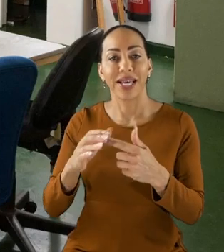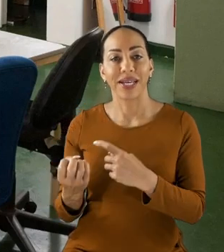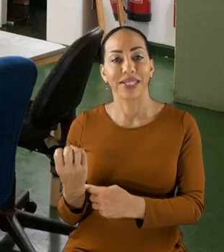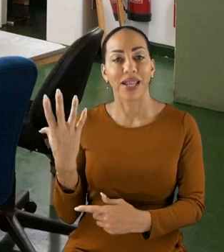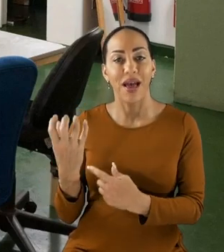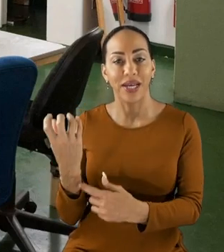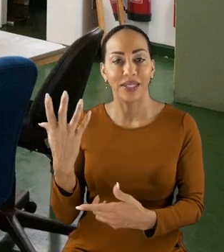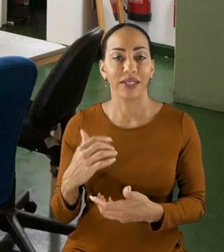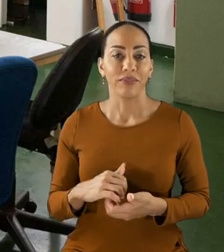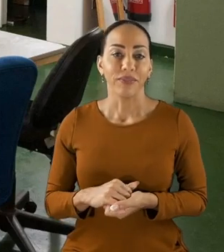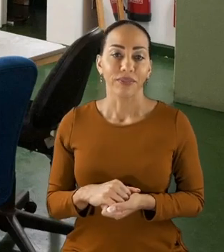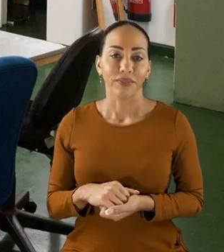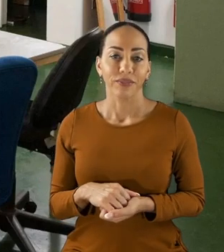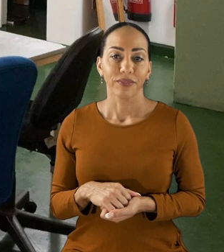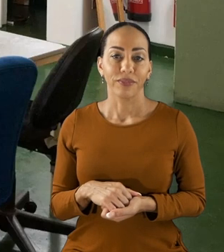through the first one already.